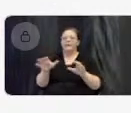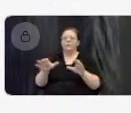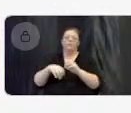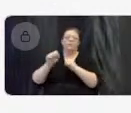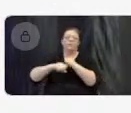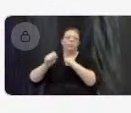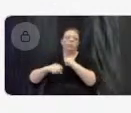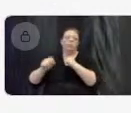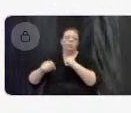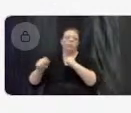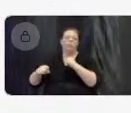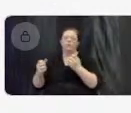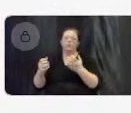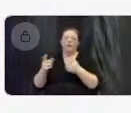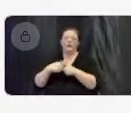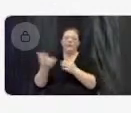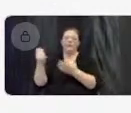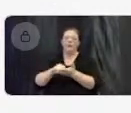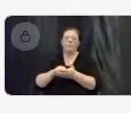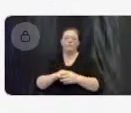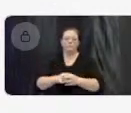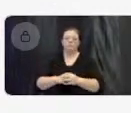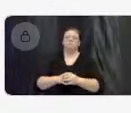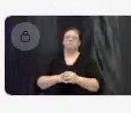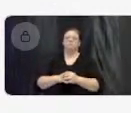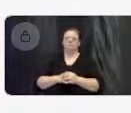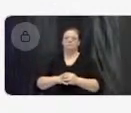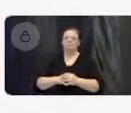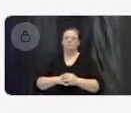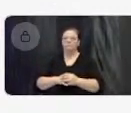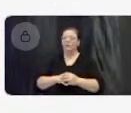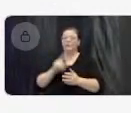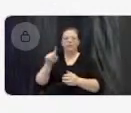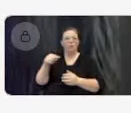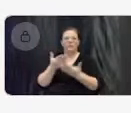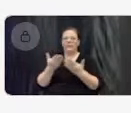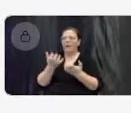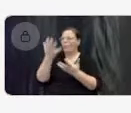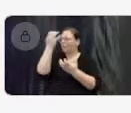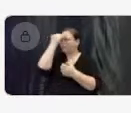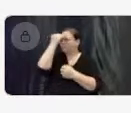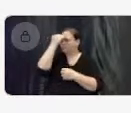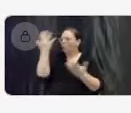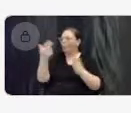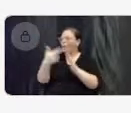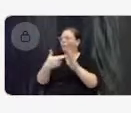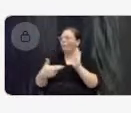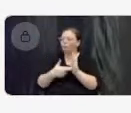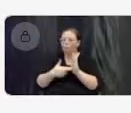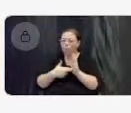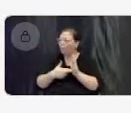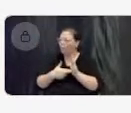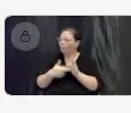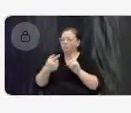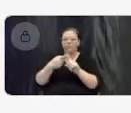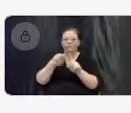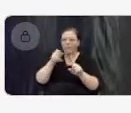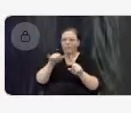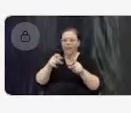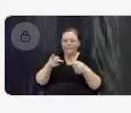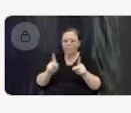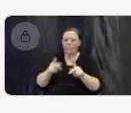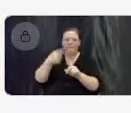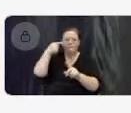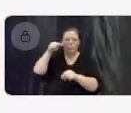on, and then he hung up on me. And all I wanted to find out was what the rules were on the setback and permits for